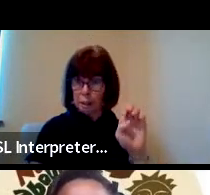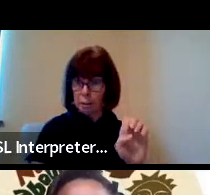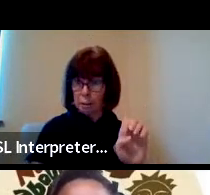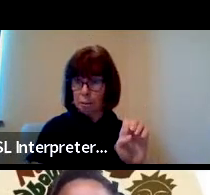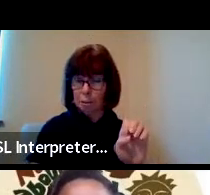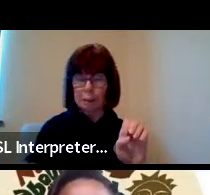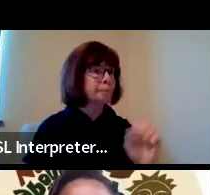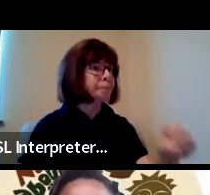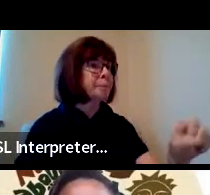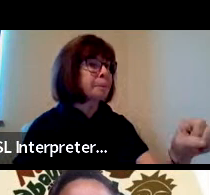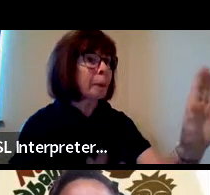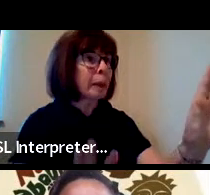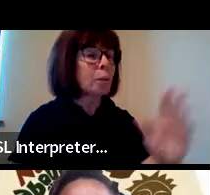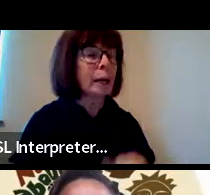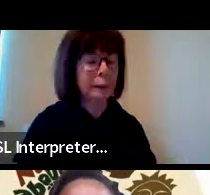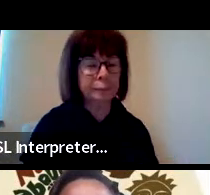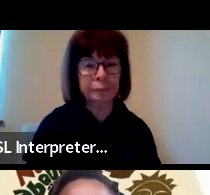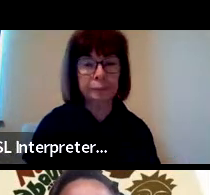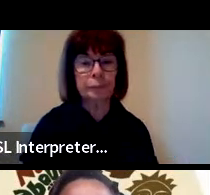Yeah, so